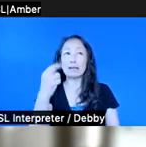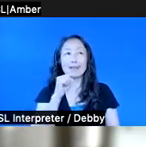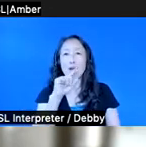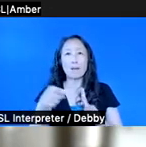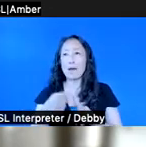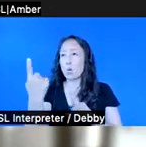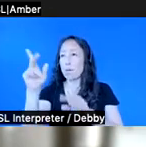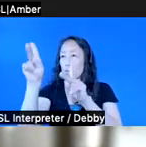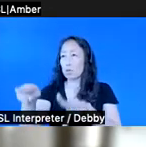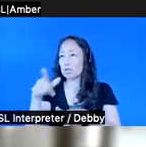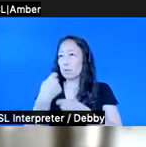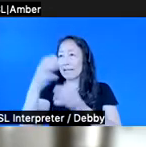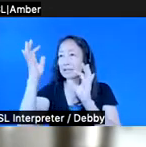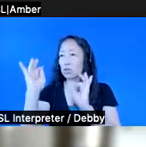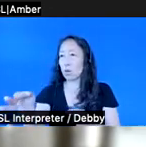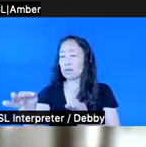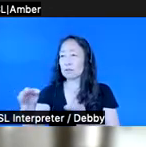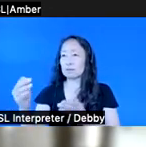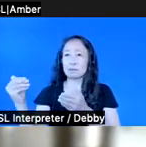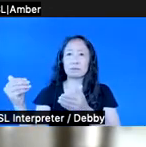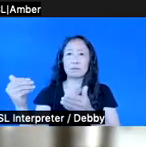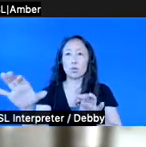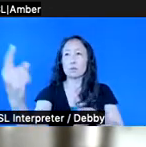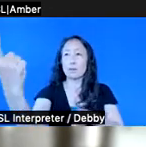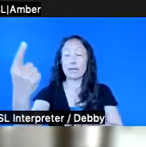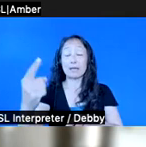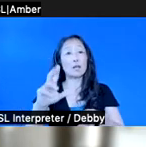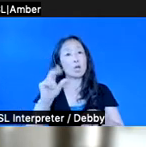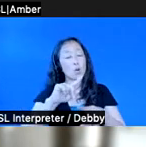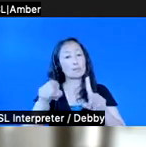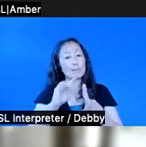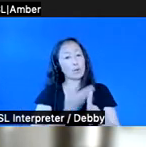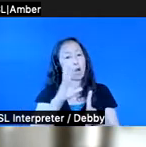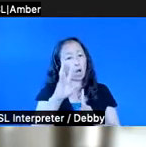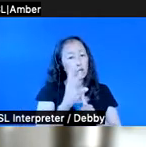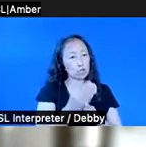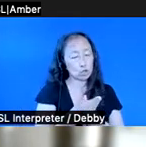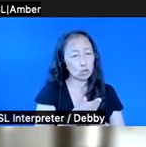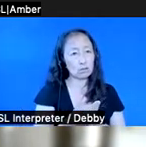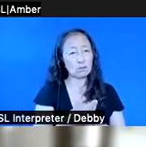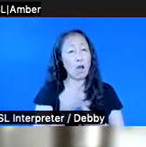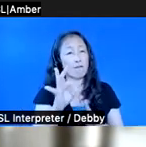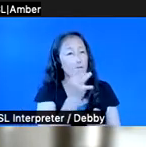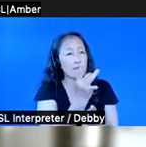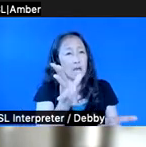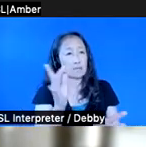a culture of violence that we're living in. It's also a tolerance of the sexism and the